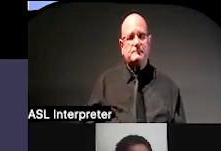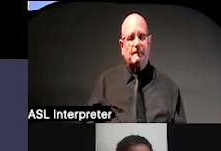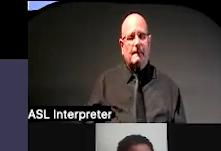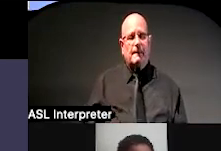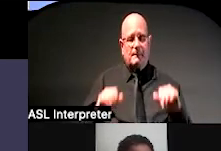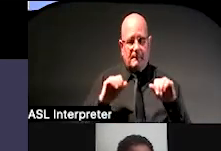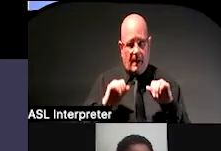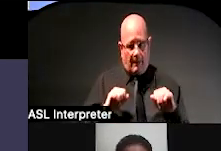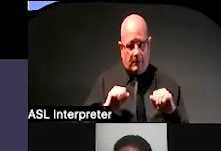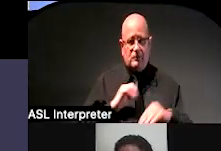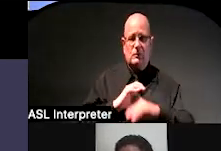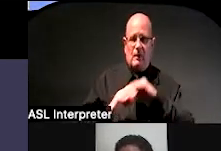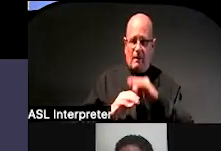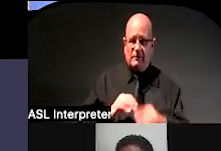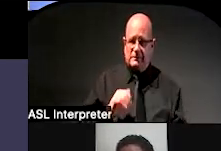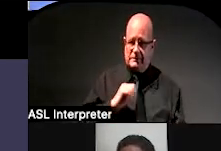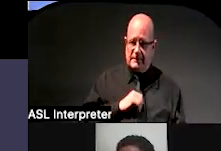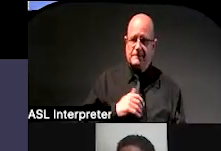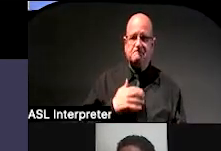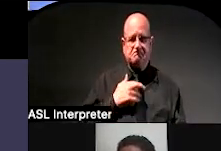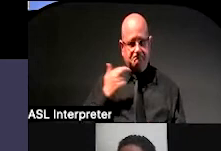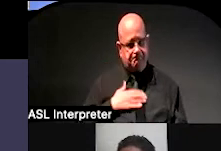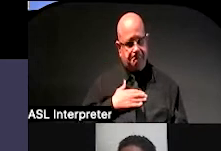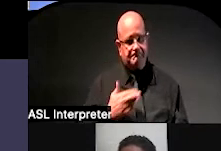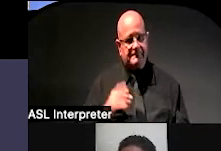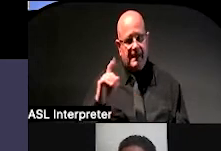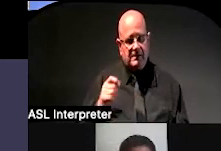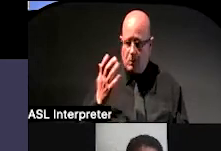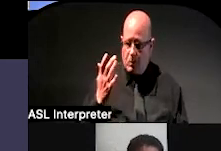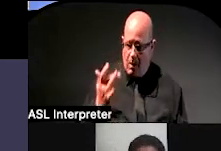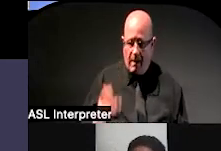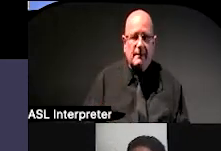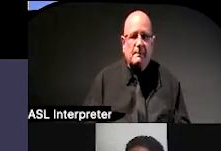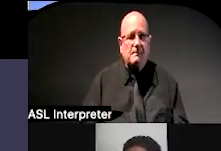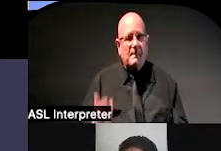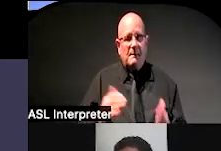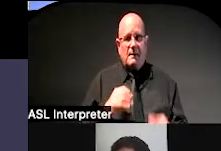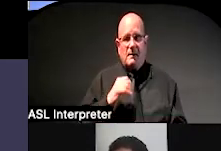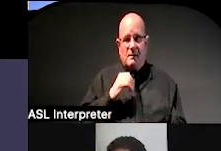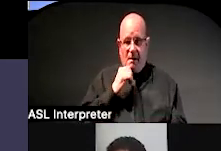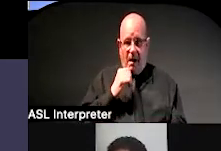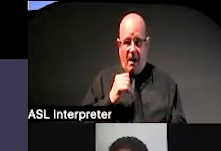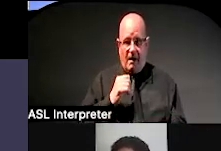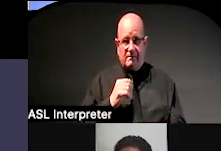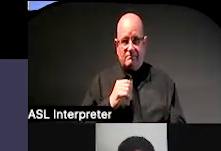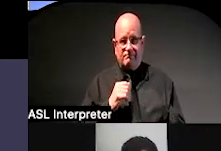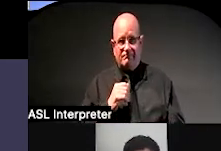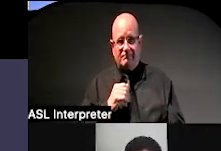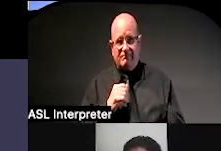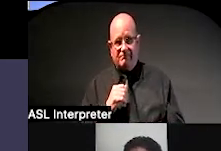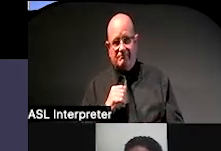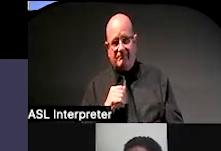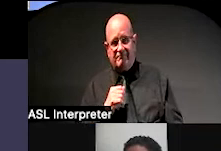being comfortable enough to put yourself out there and ask the question, why? You may not be the favorite one all the time, but